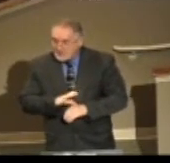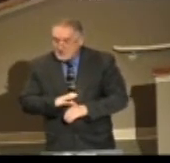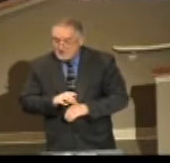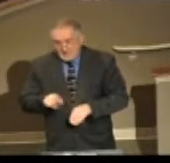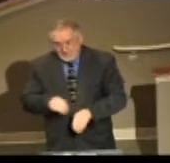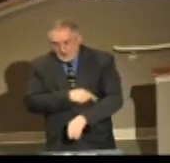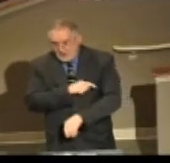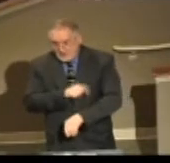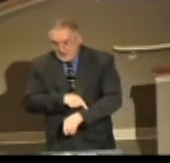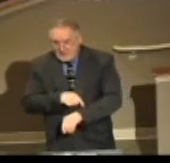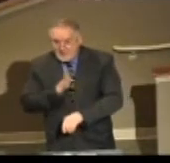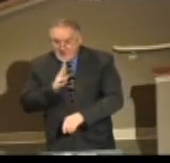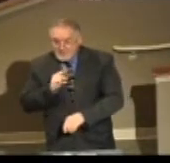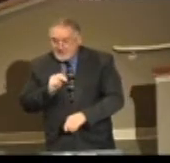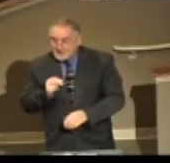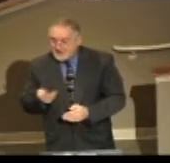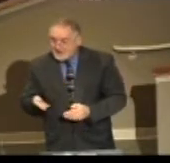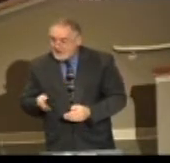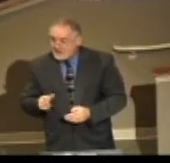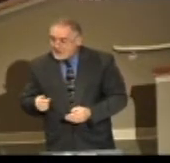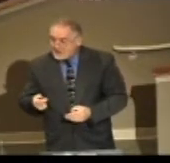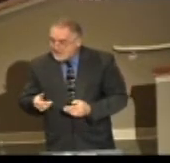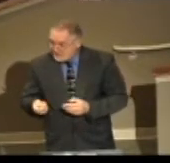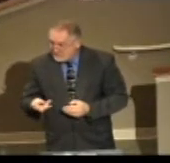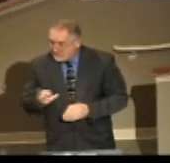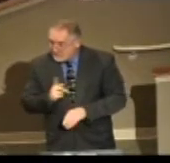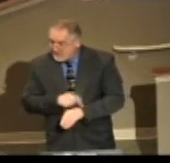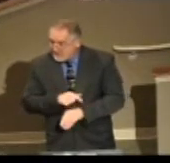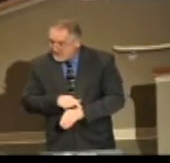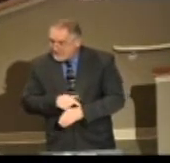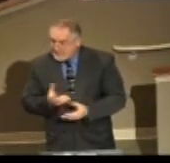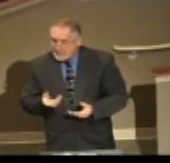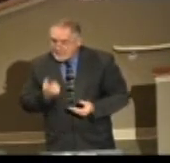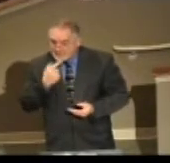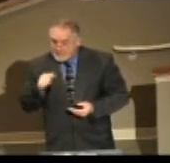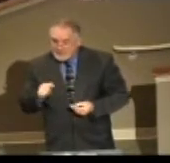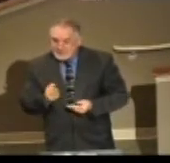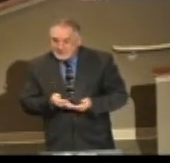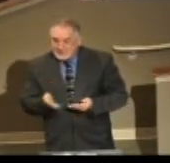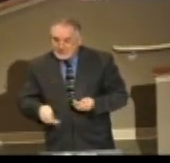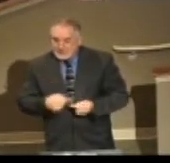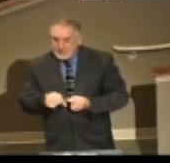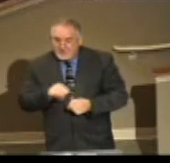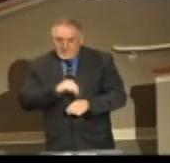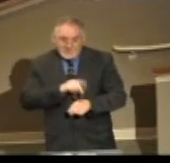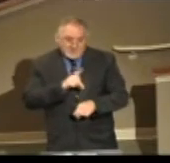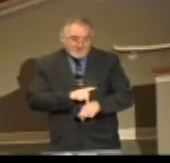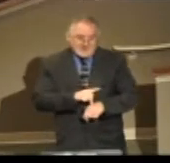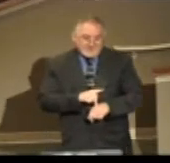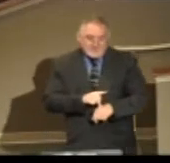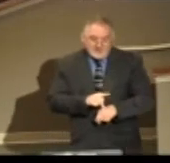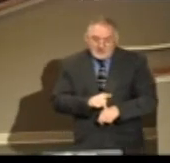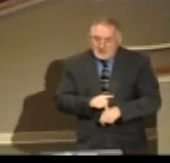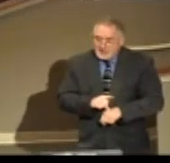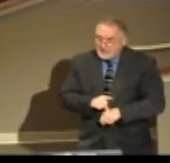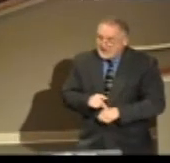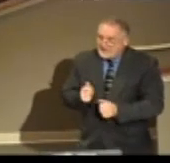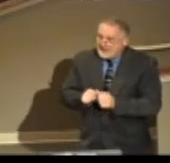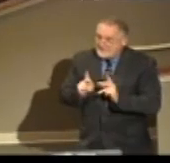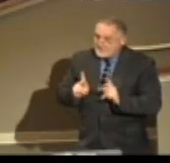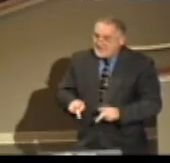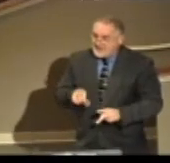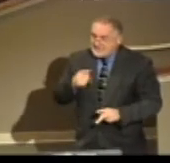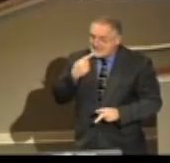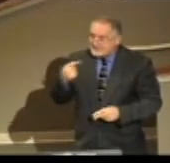time. She said, I've been there several times to visit. And she said, I want to tell you something about Mount Pisgah. I didn't ask her to say anything. She said this. He said, Everybody I've talked to said they can